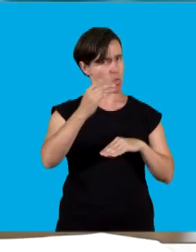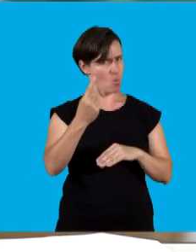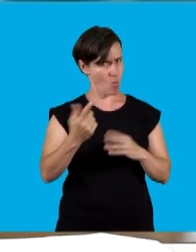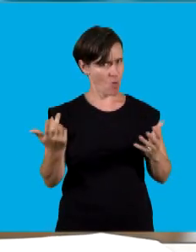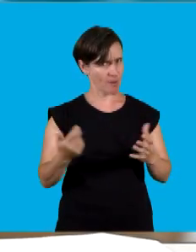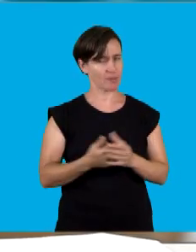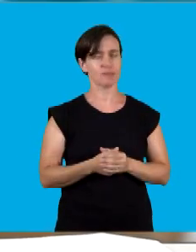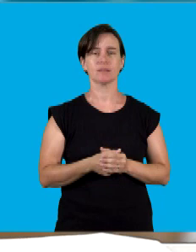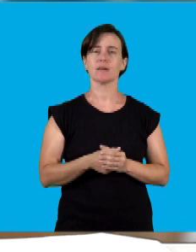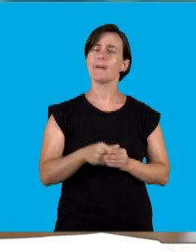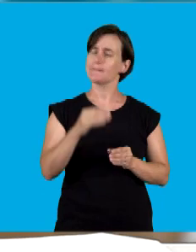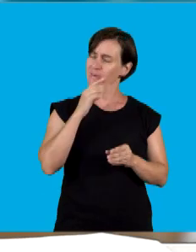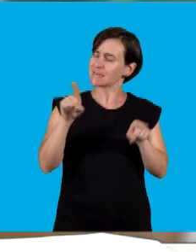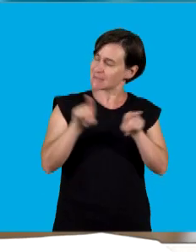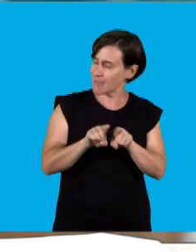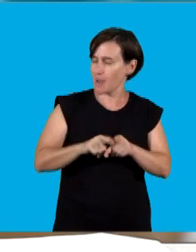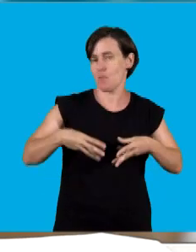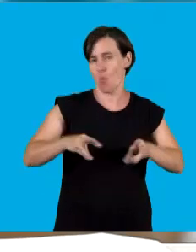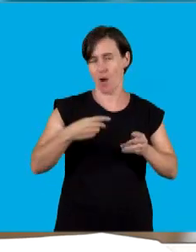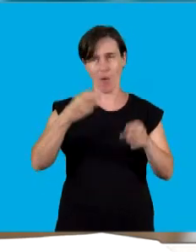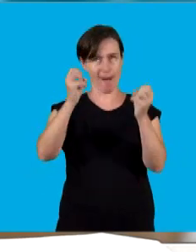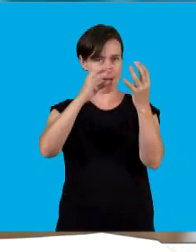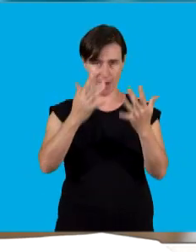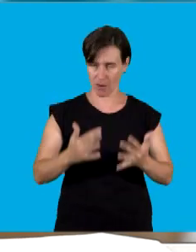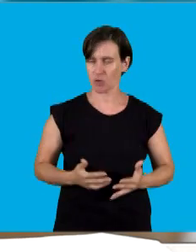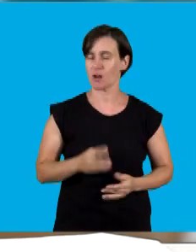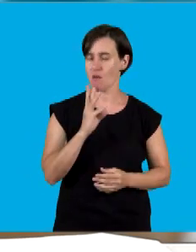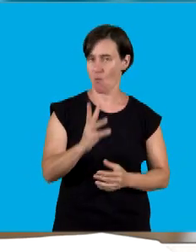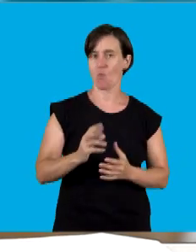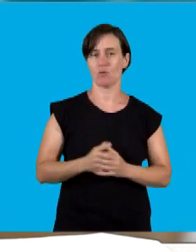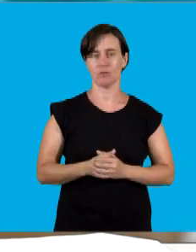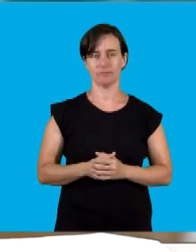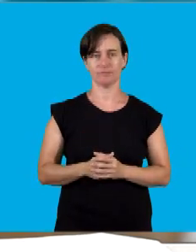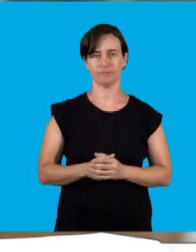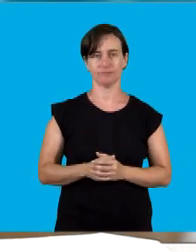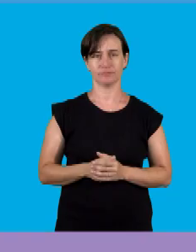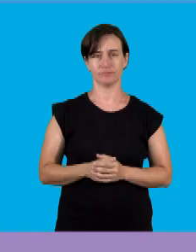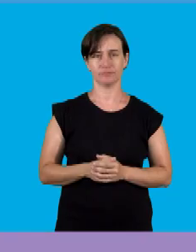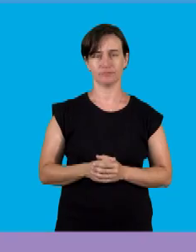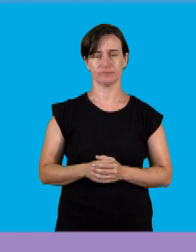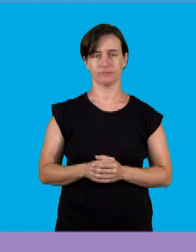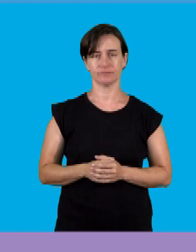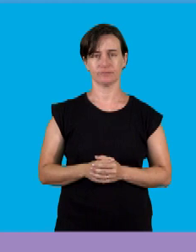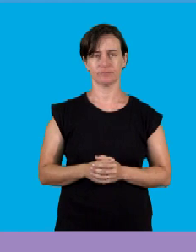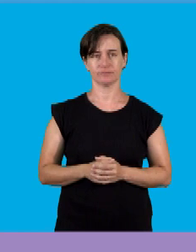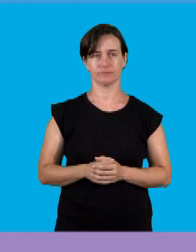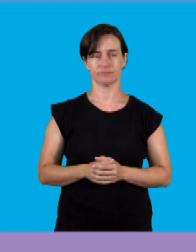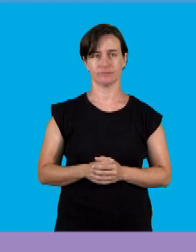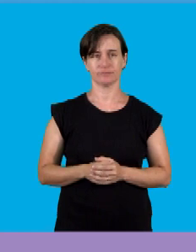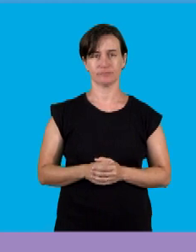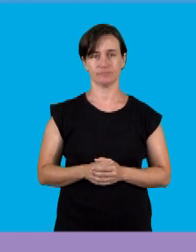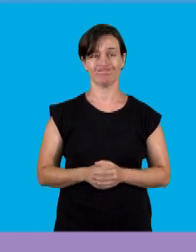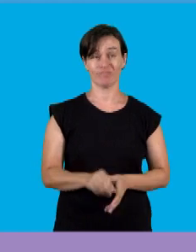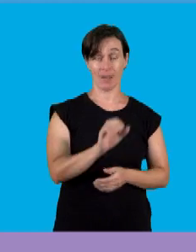to work at it the same way that we've been working with the other expressions there. So we